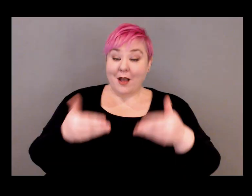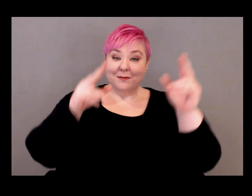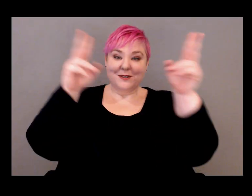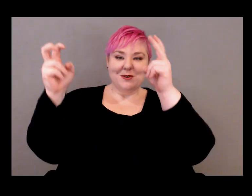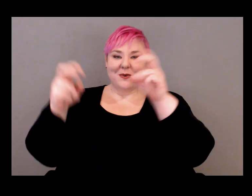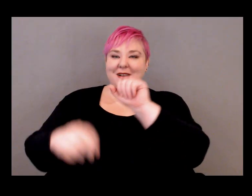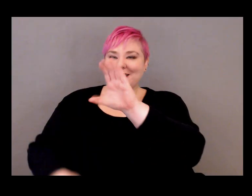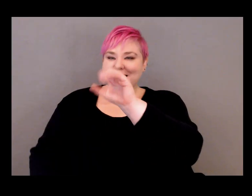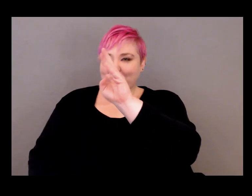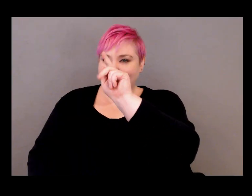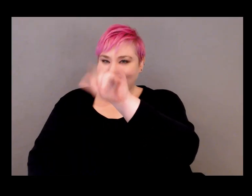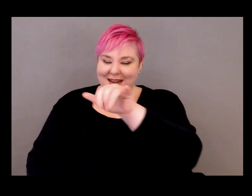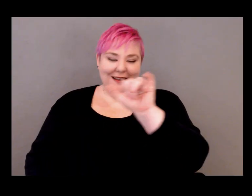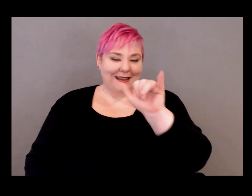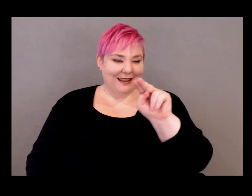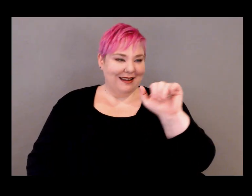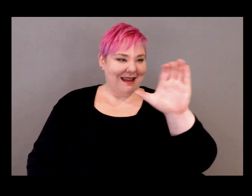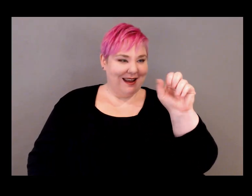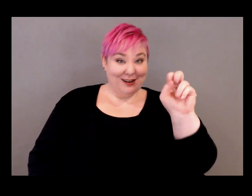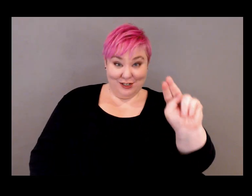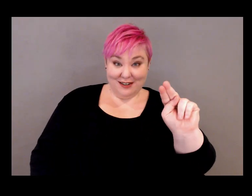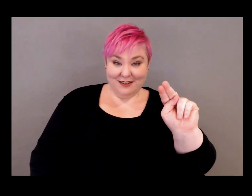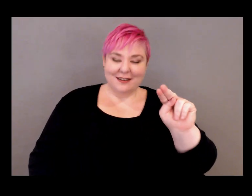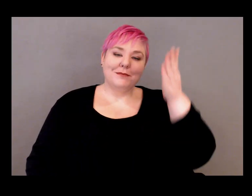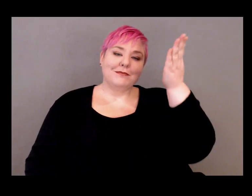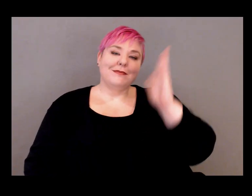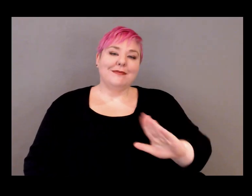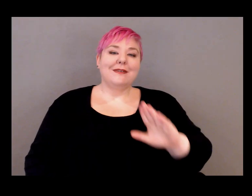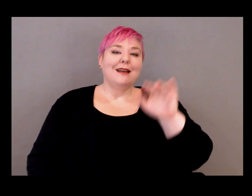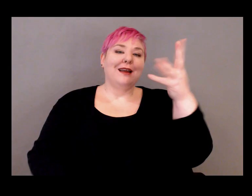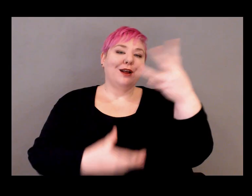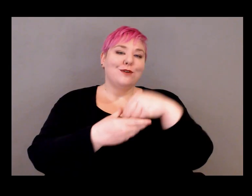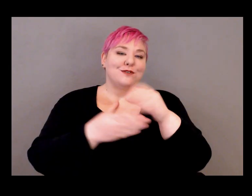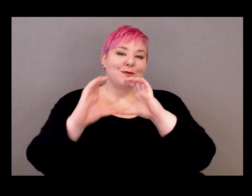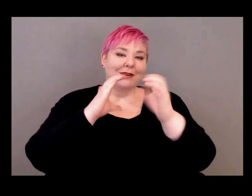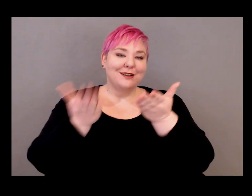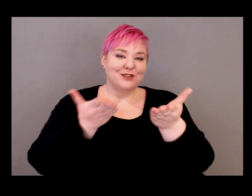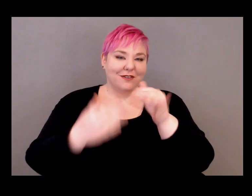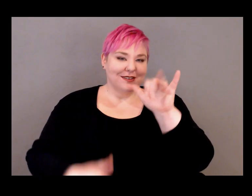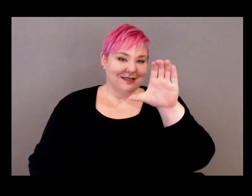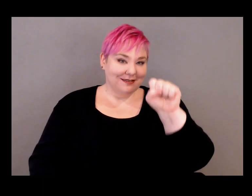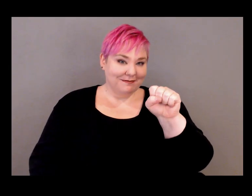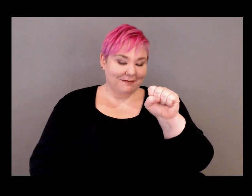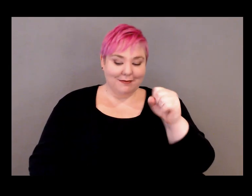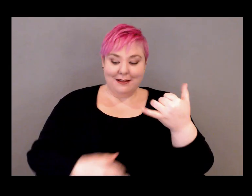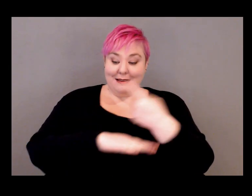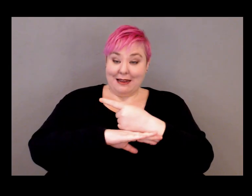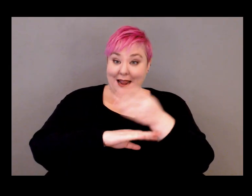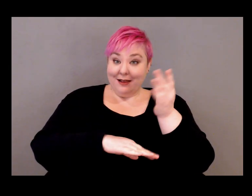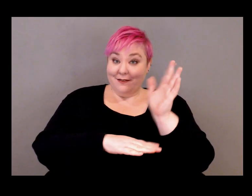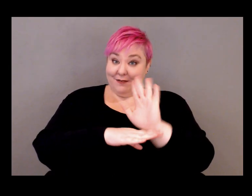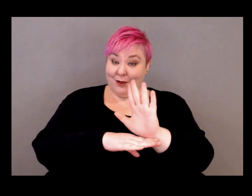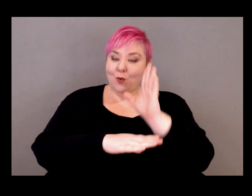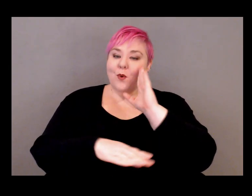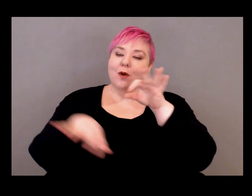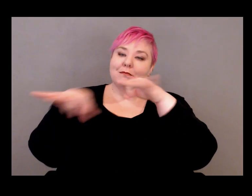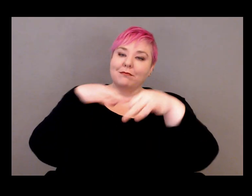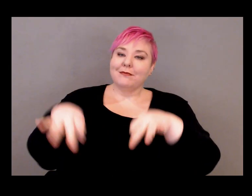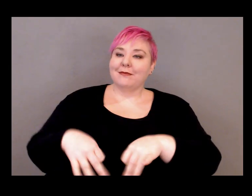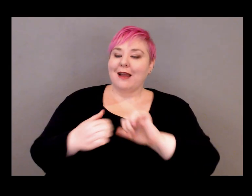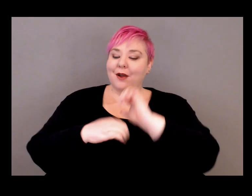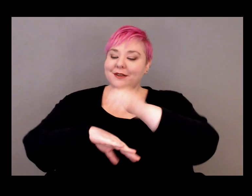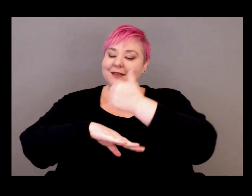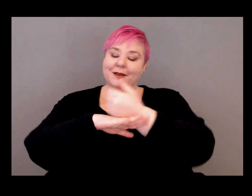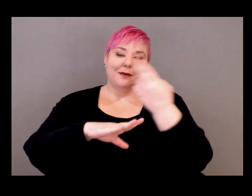Welcome to Accessibility in Action, brought to you by Inclusive Communication Services. In this video, we'll walk through how to set up and